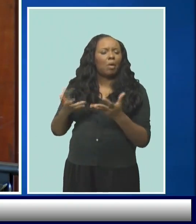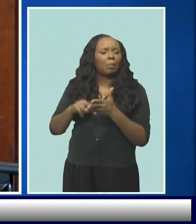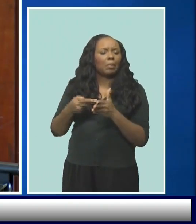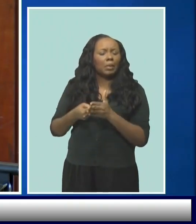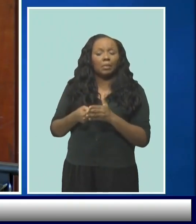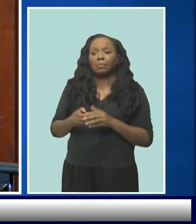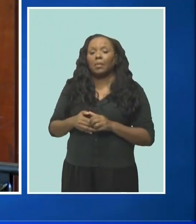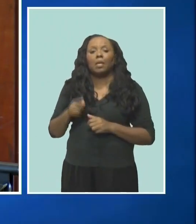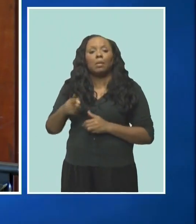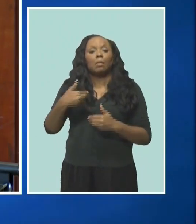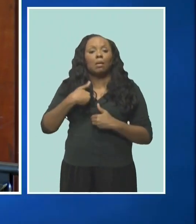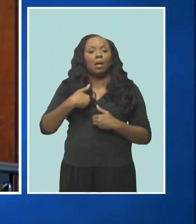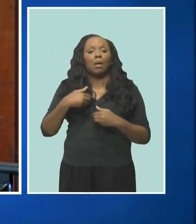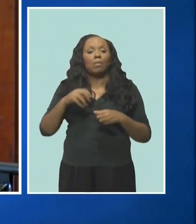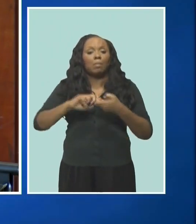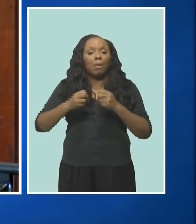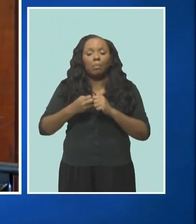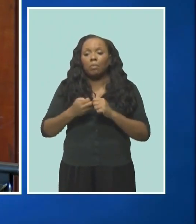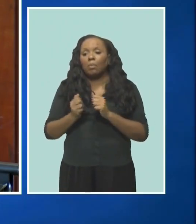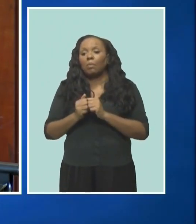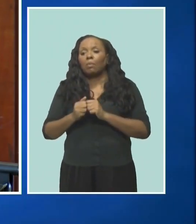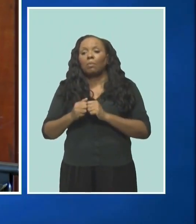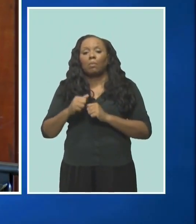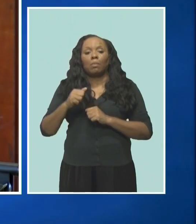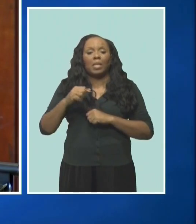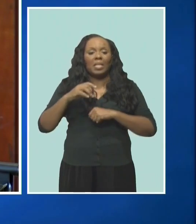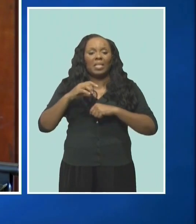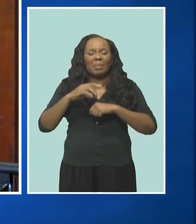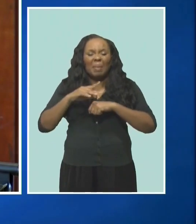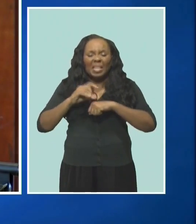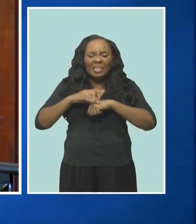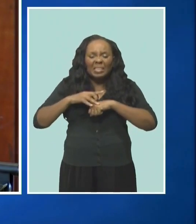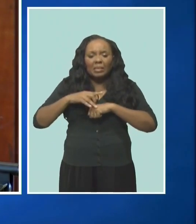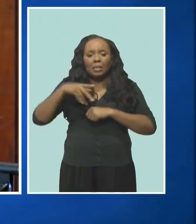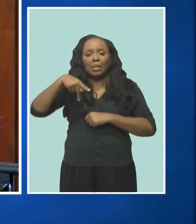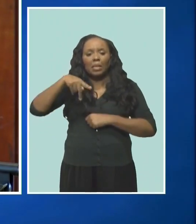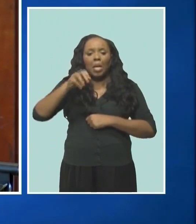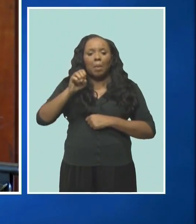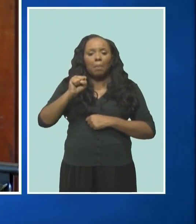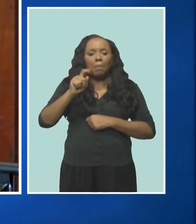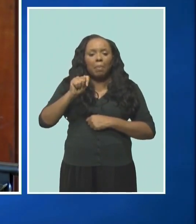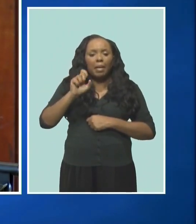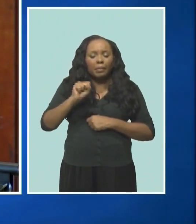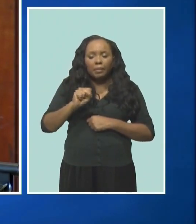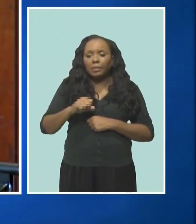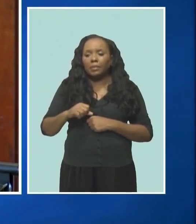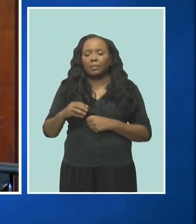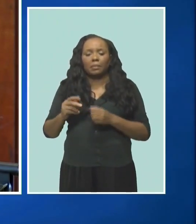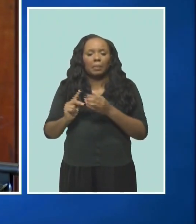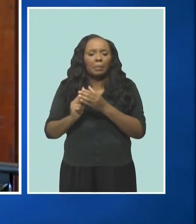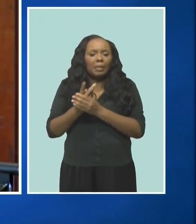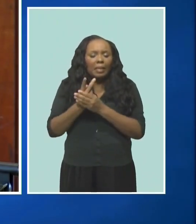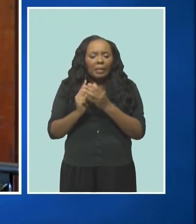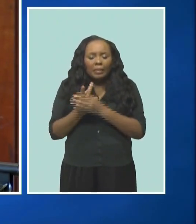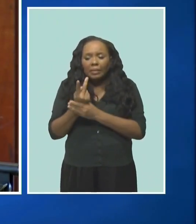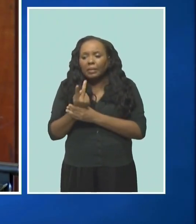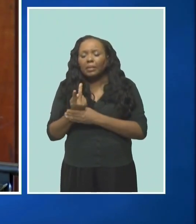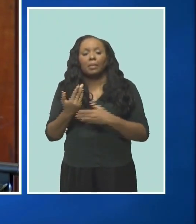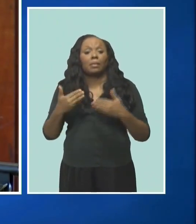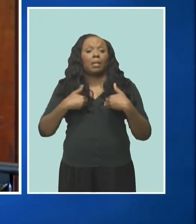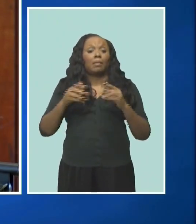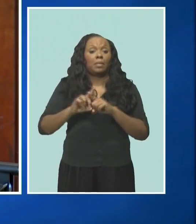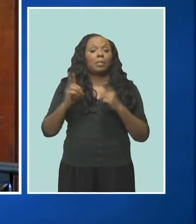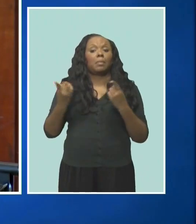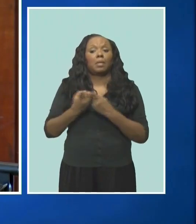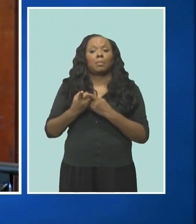with pests or you have a problem with plants and germination and stuff like that, we have a department at the ministry that